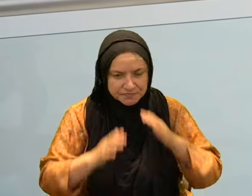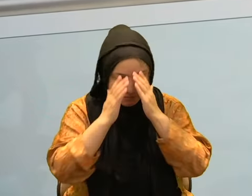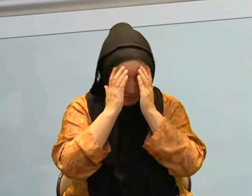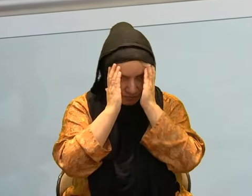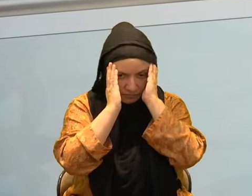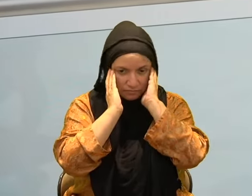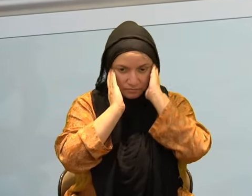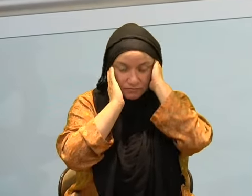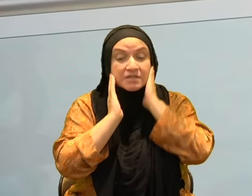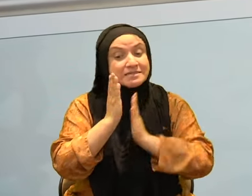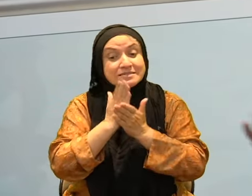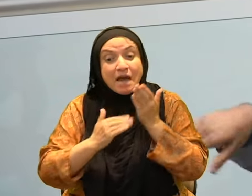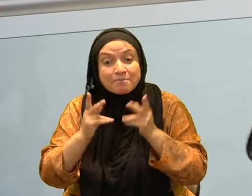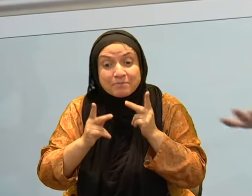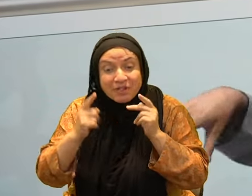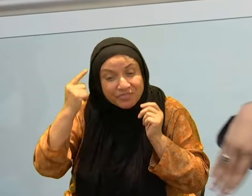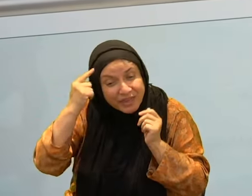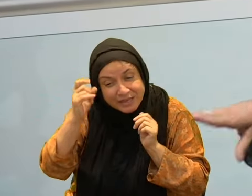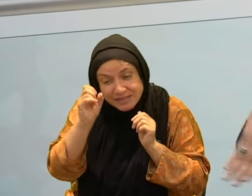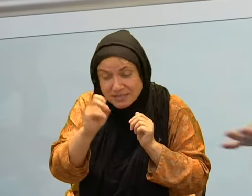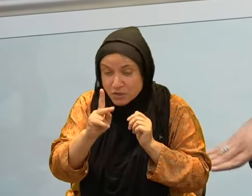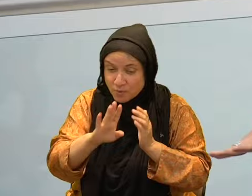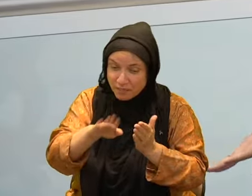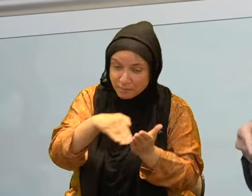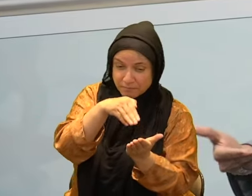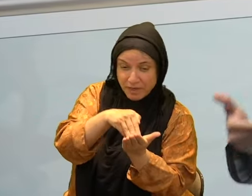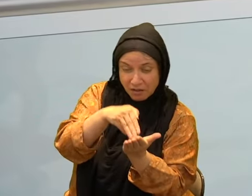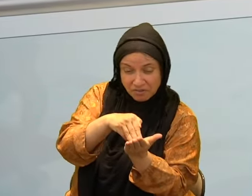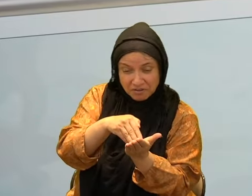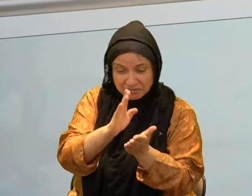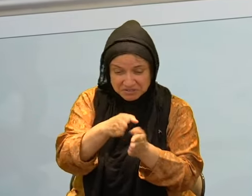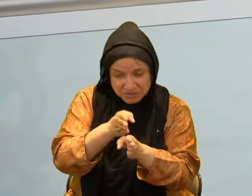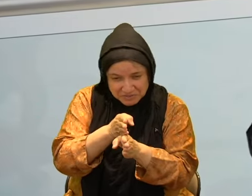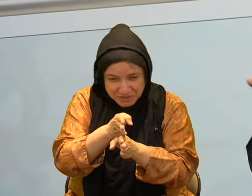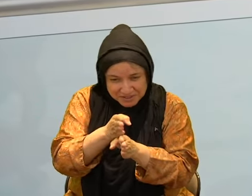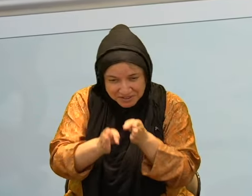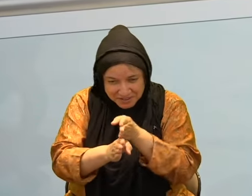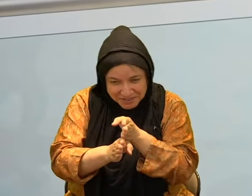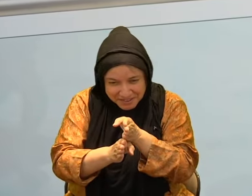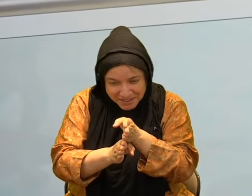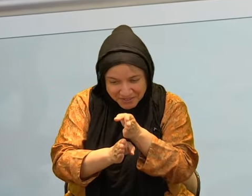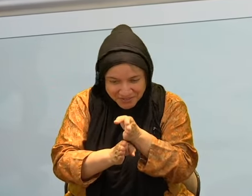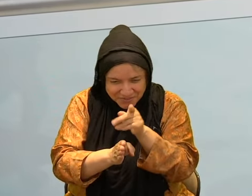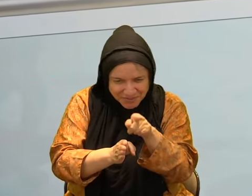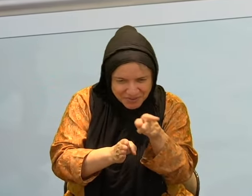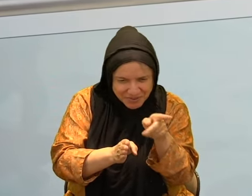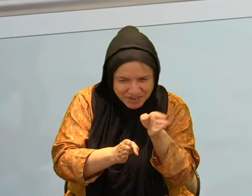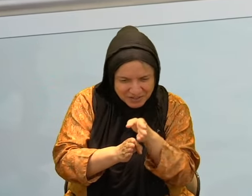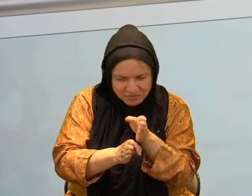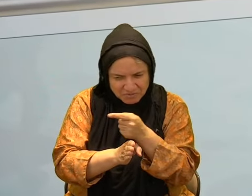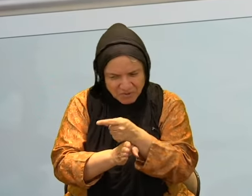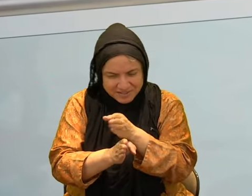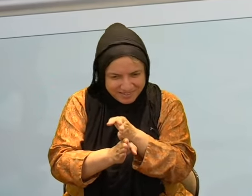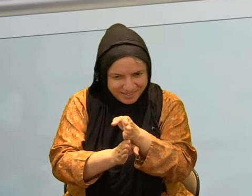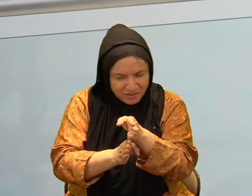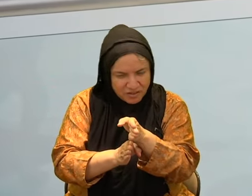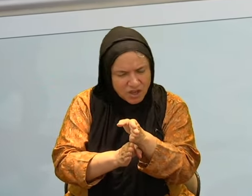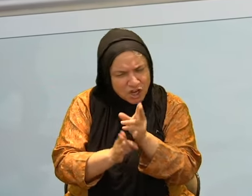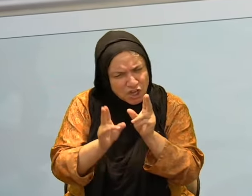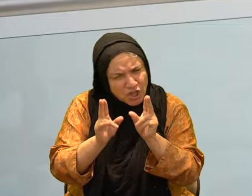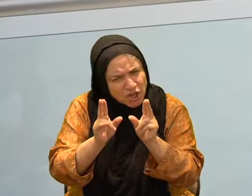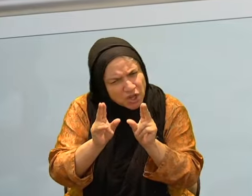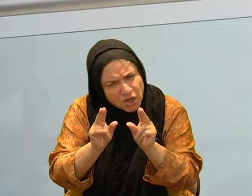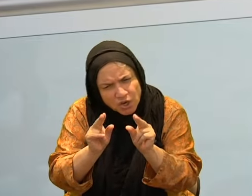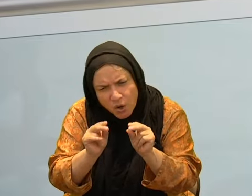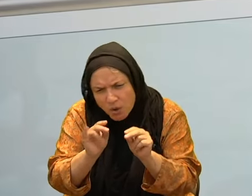in their religion and in their honor if they steer away from the gray area as a whole. Try to stay away from the gray area. If you can see red on the